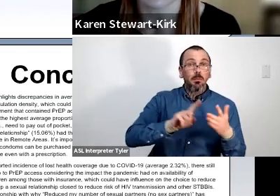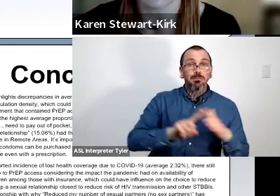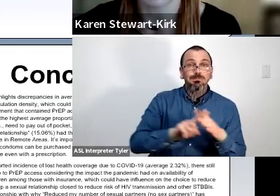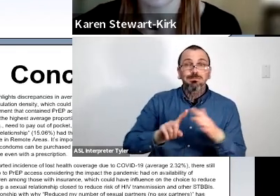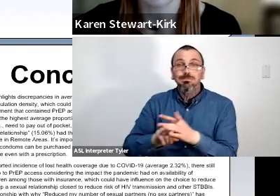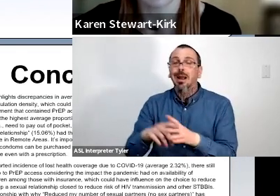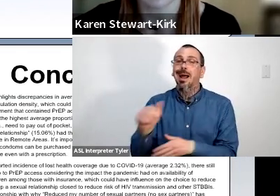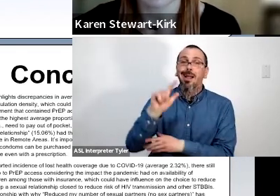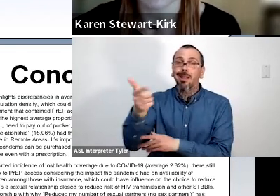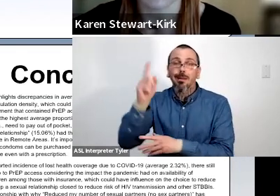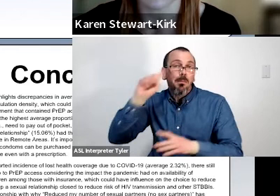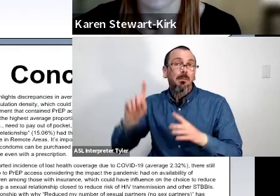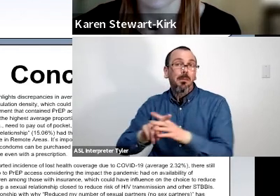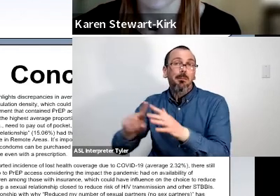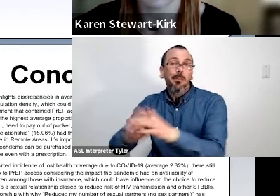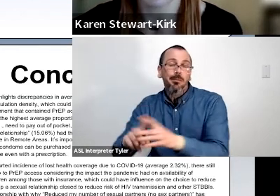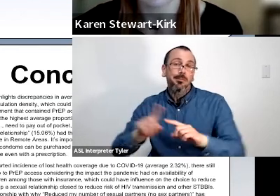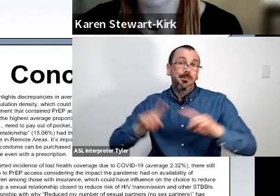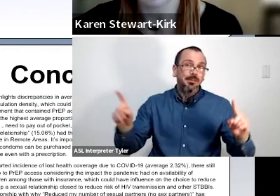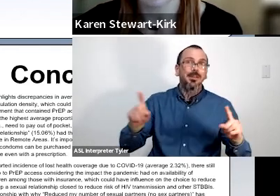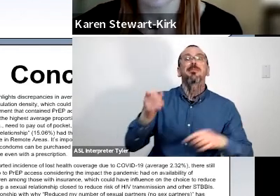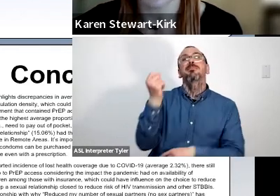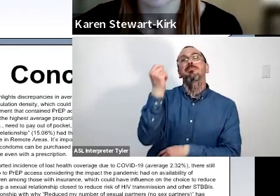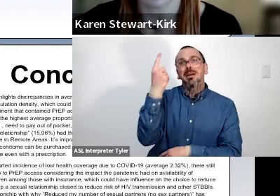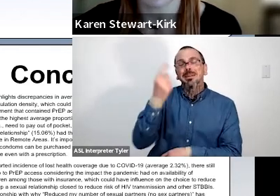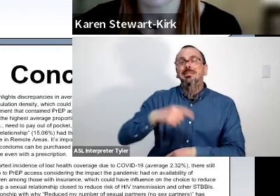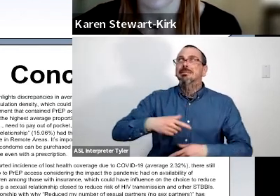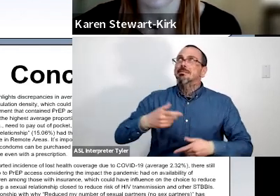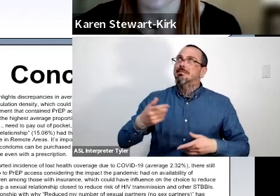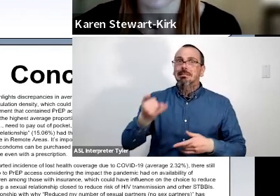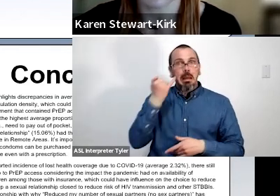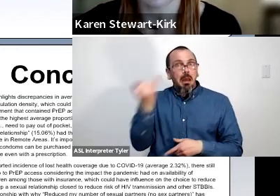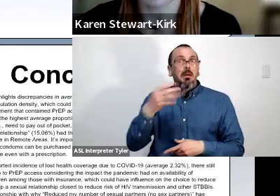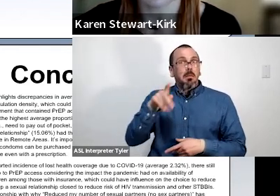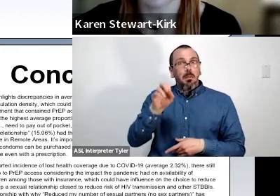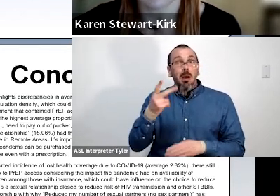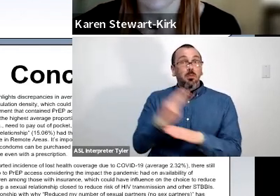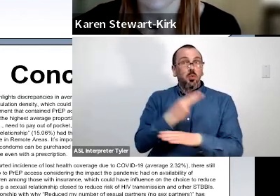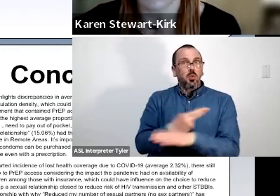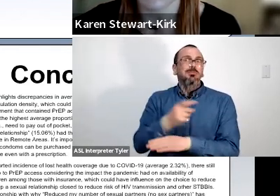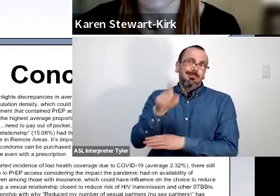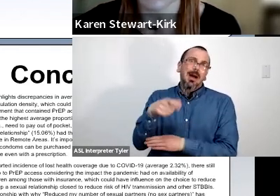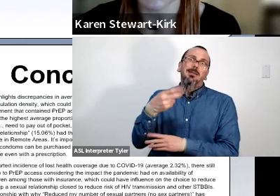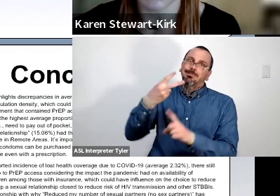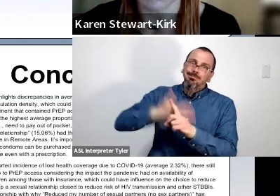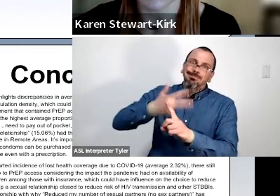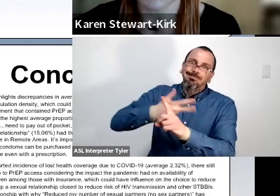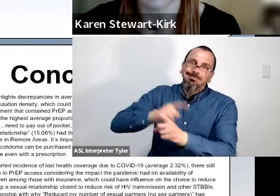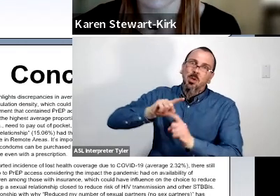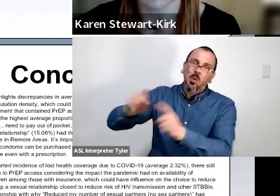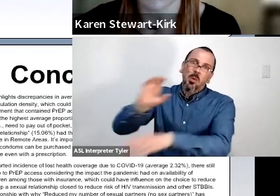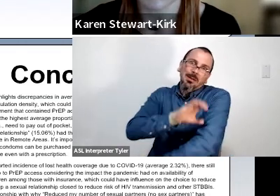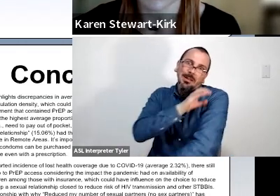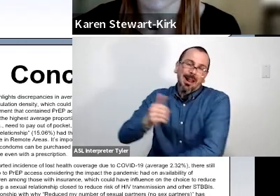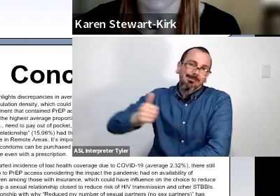for testing, making PrEP adherence challenging. The social determinants of health include the economic, physical environment, education, and context